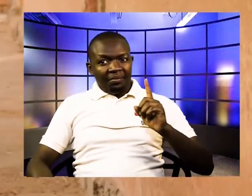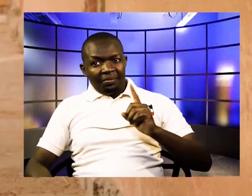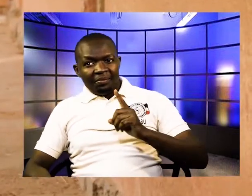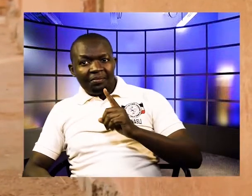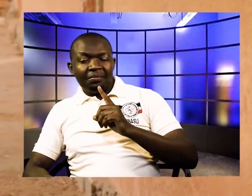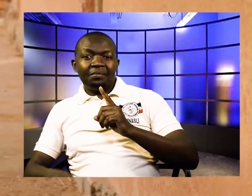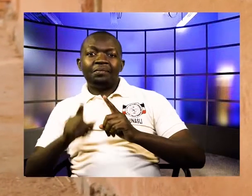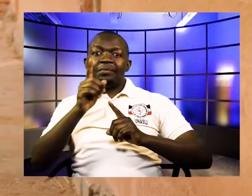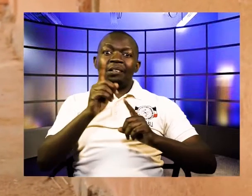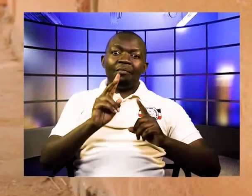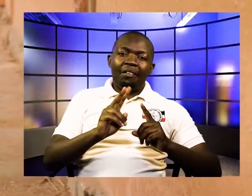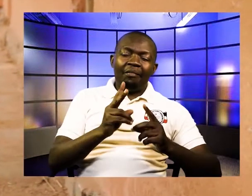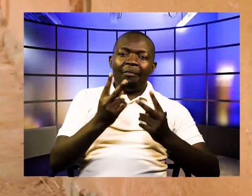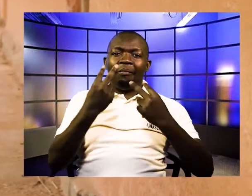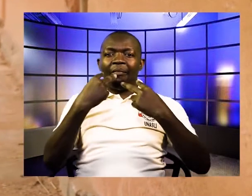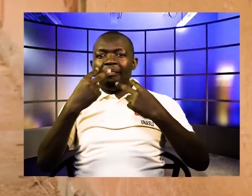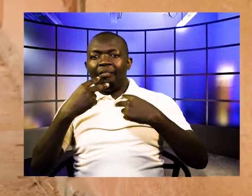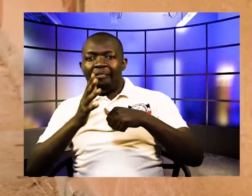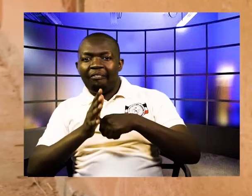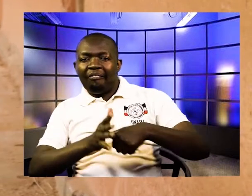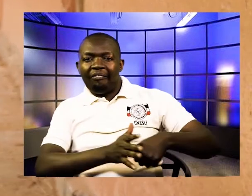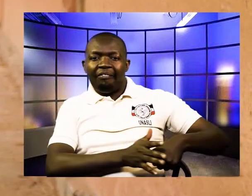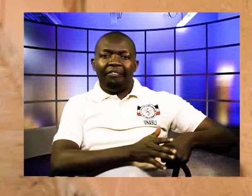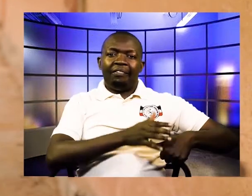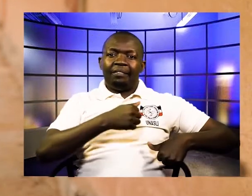Don't discriminate me.